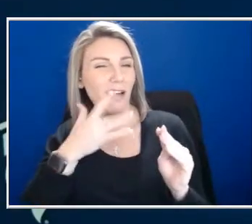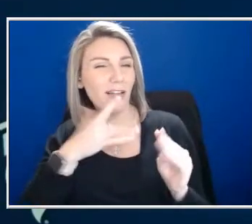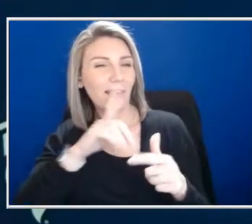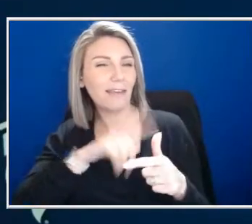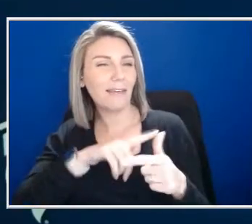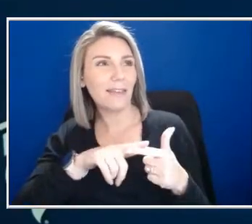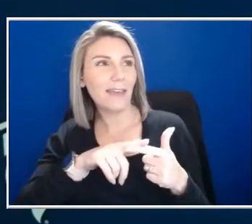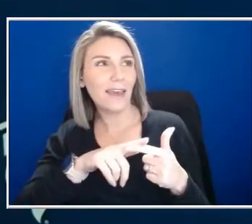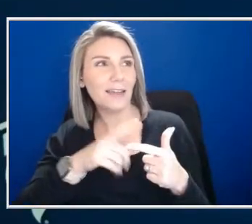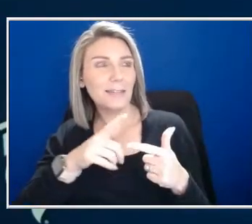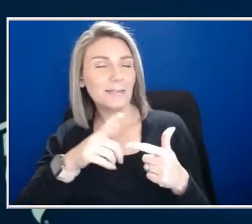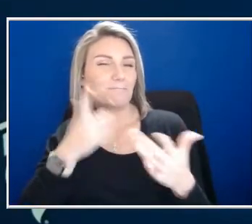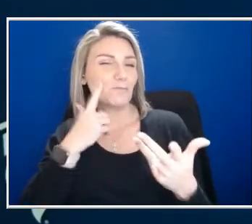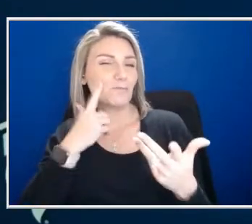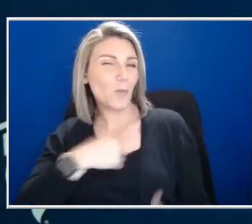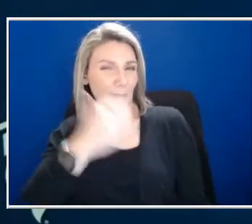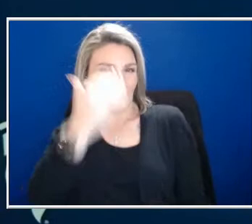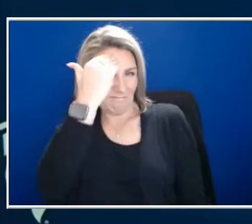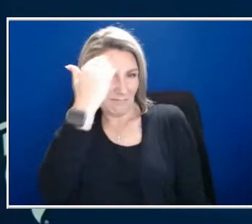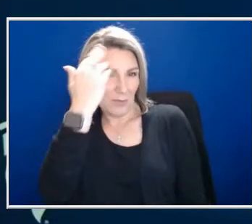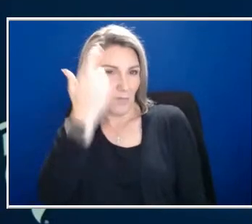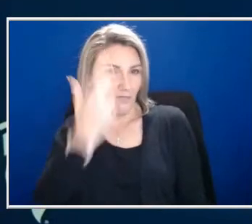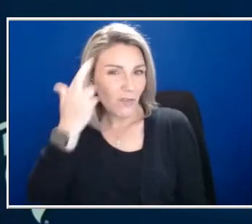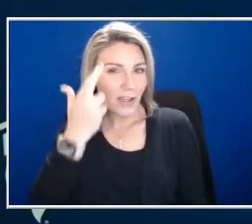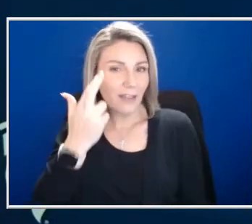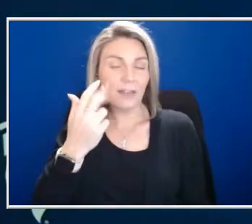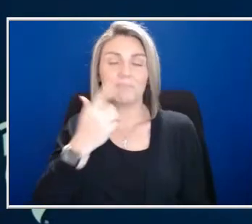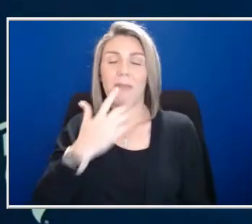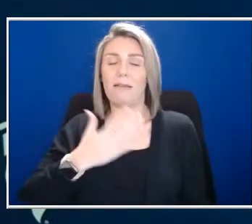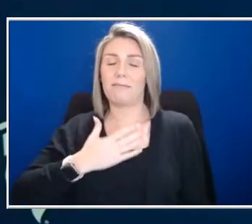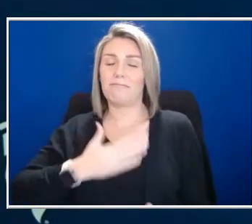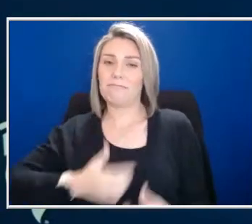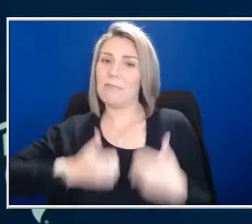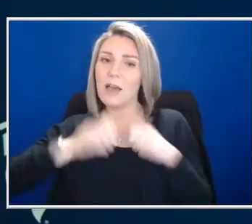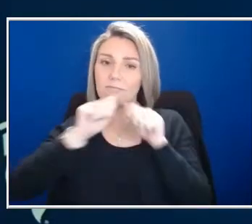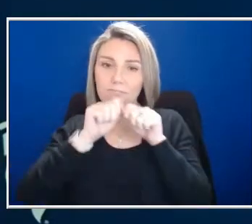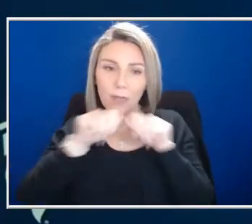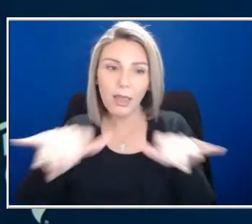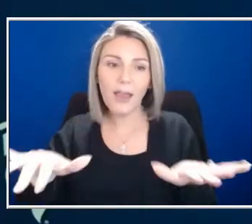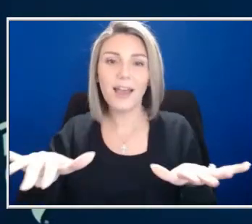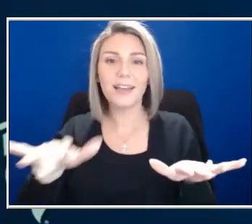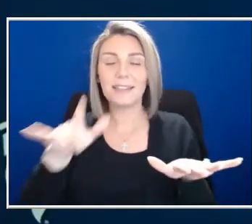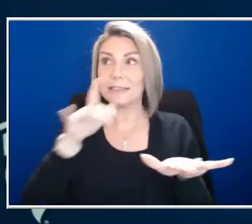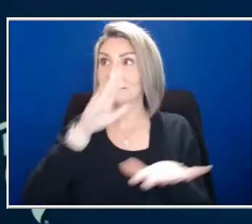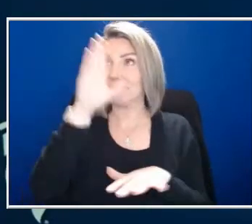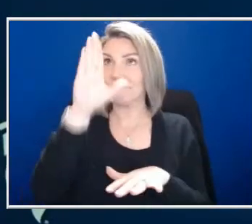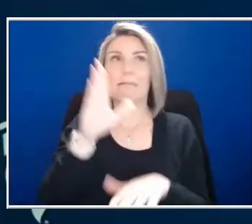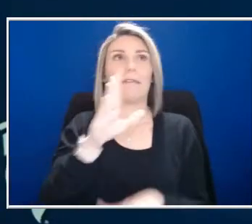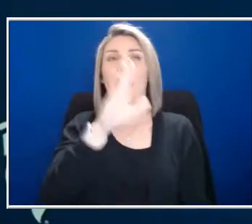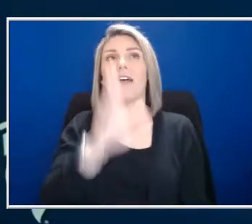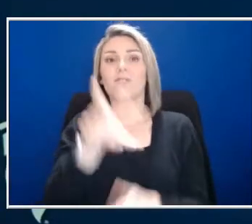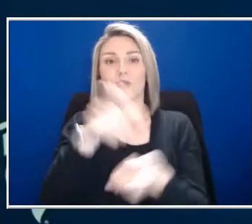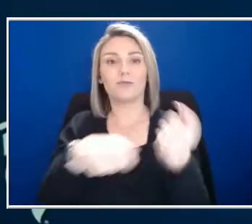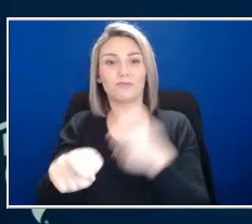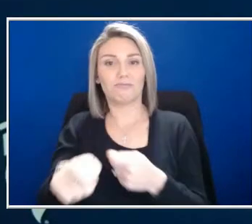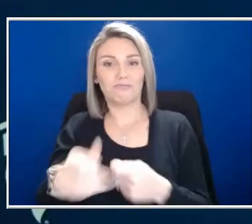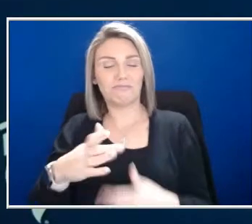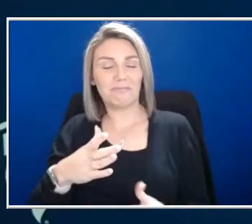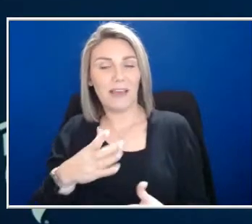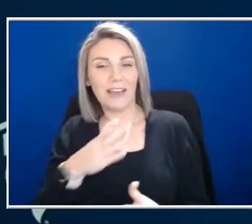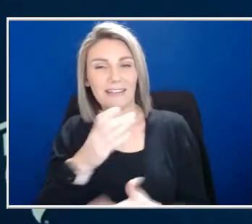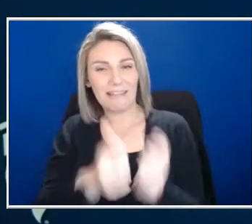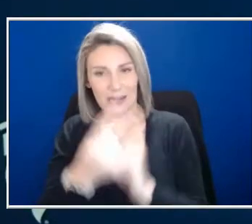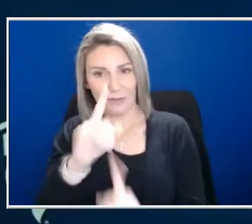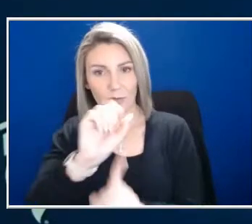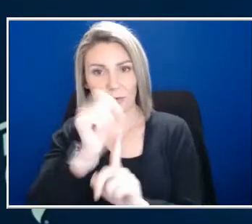And certainly I have had a blessed life, and I wouldn't trade it for anything. And everyone's situation is different,